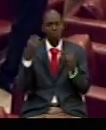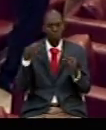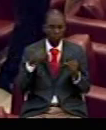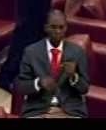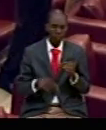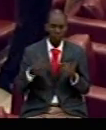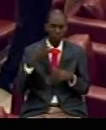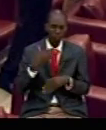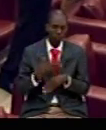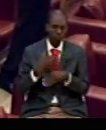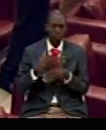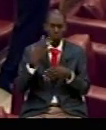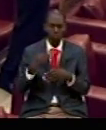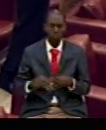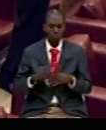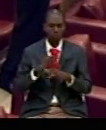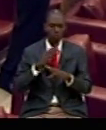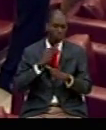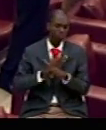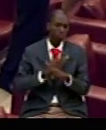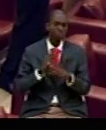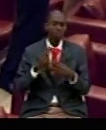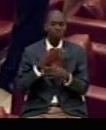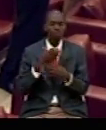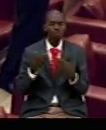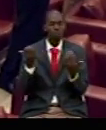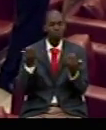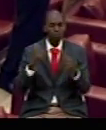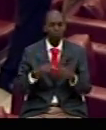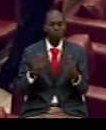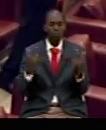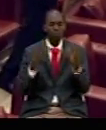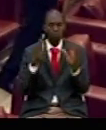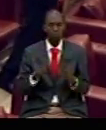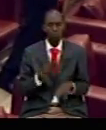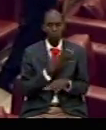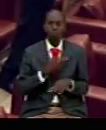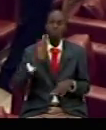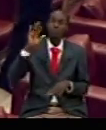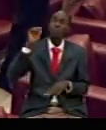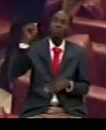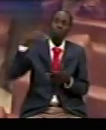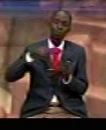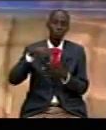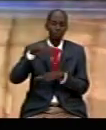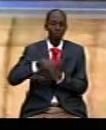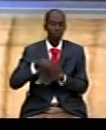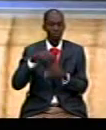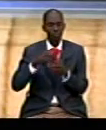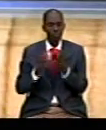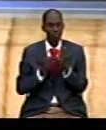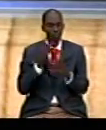of partition between any sinner and yourself tonight in Jesus' name.